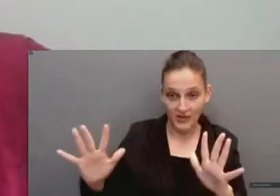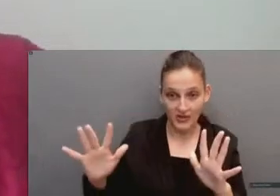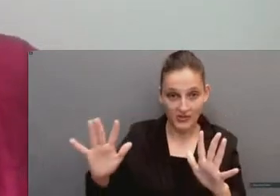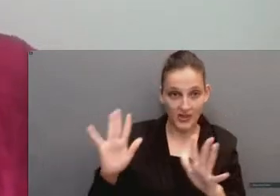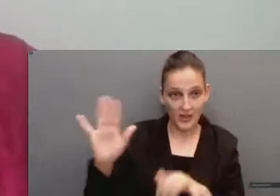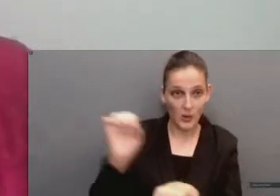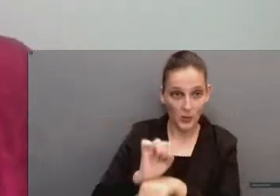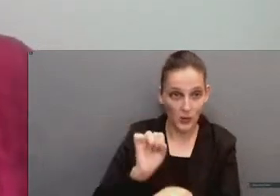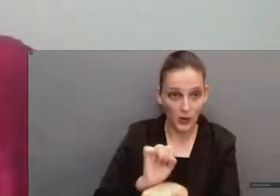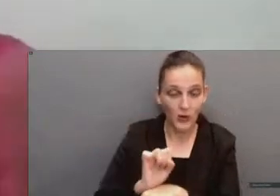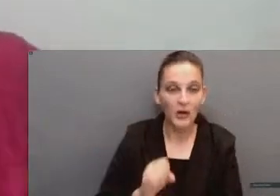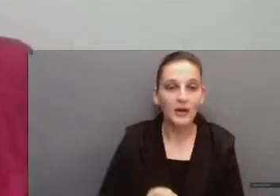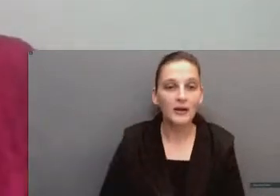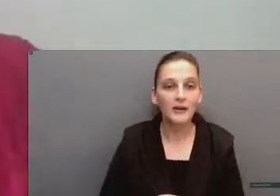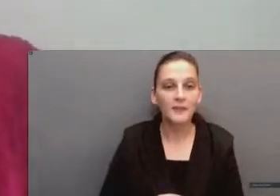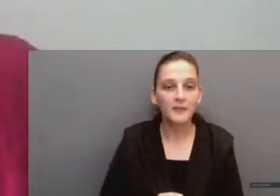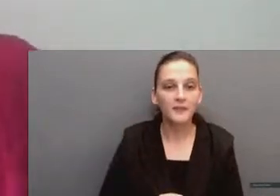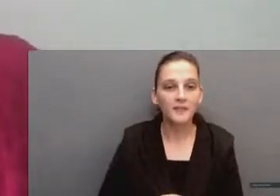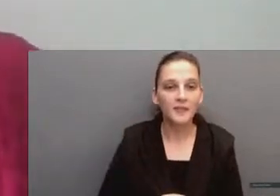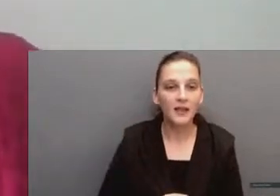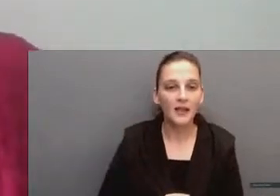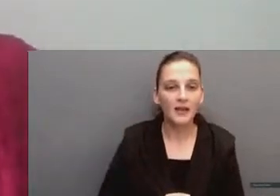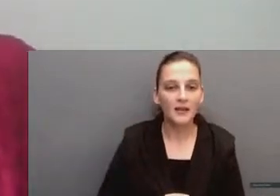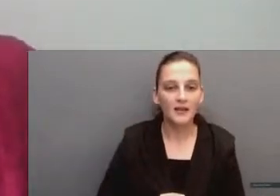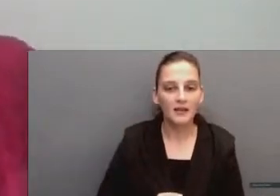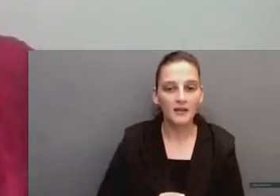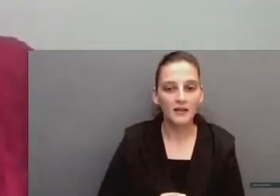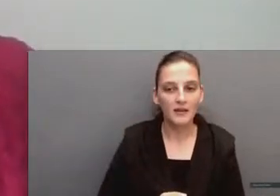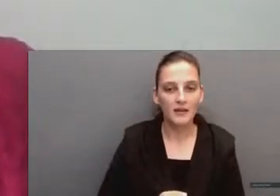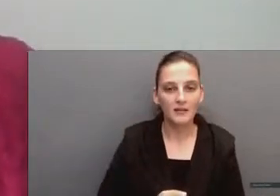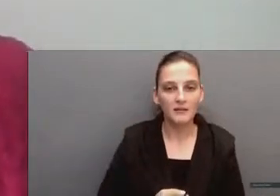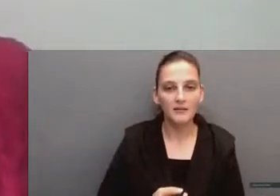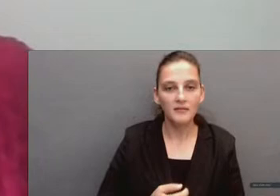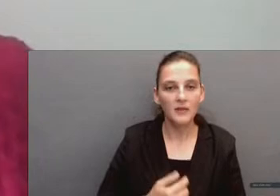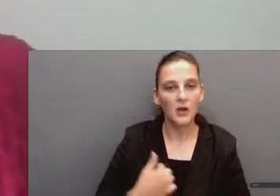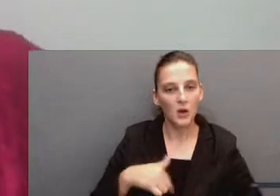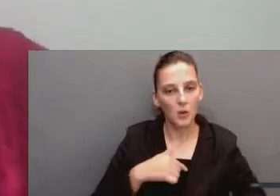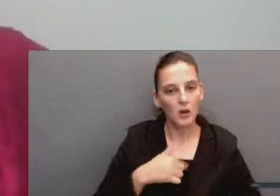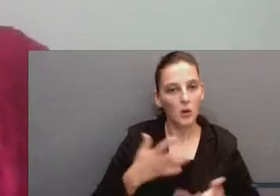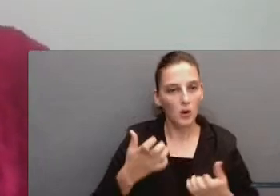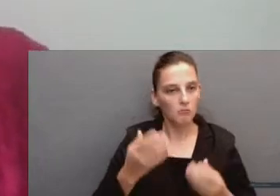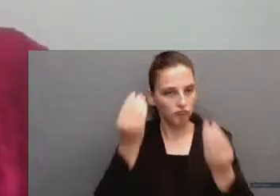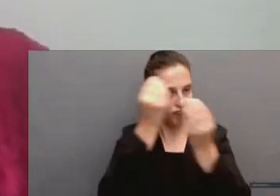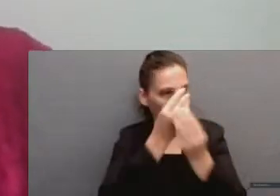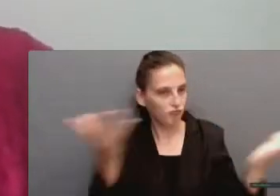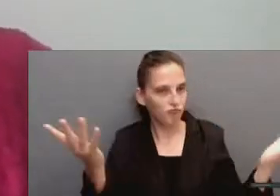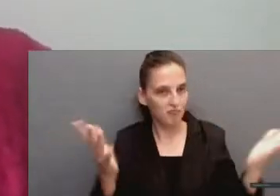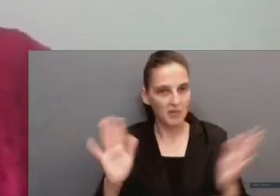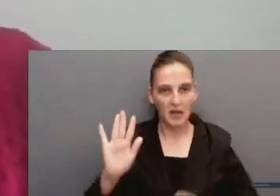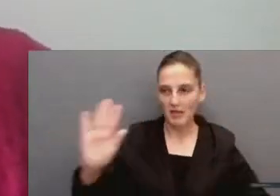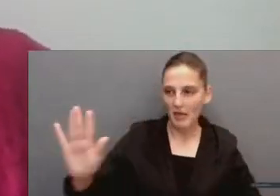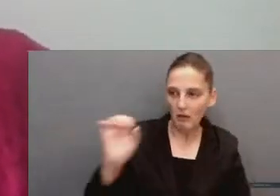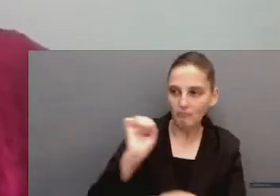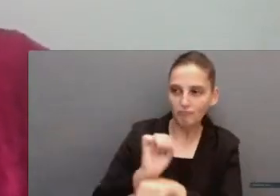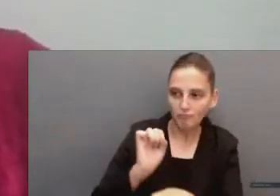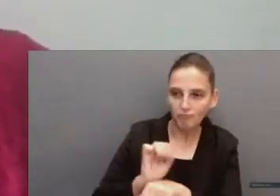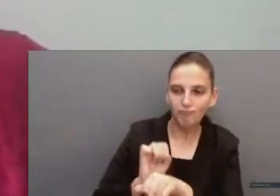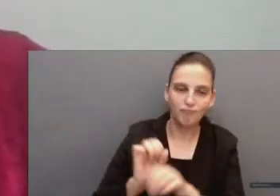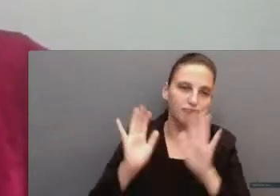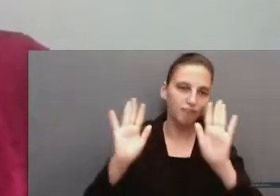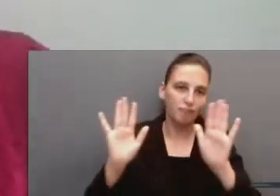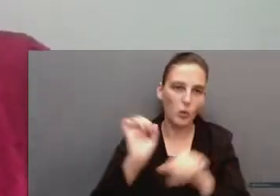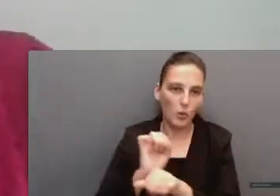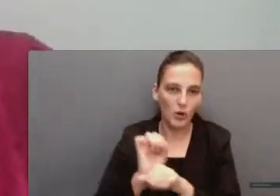to leave this moment of just acknowledging publicly amazing work they've done. And I'll start